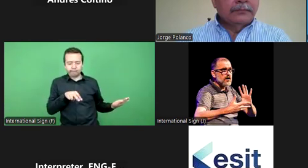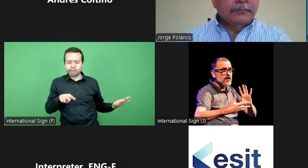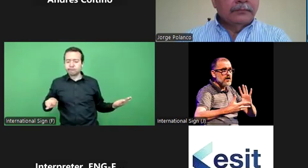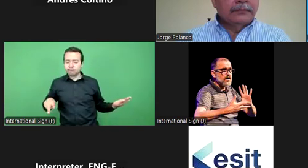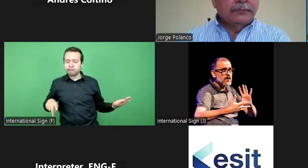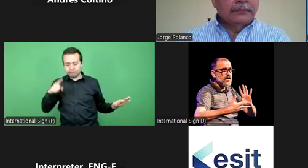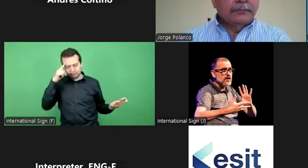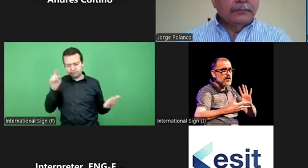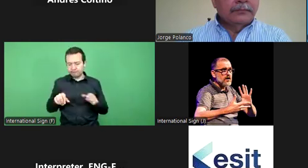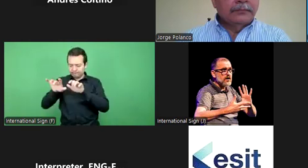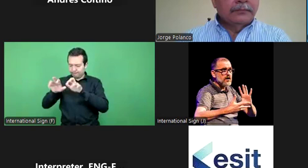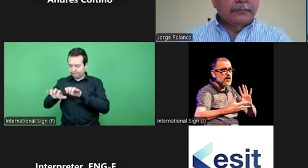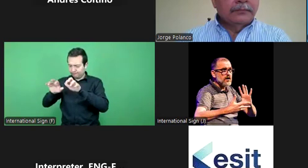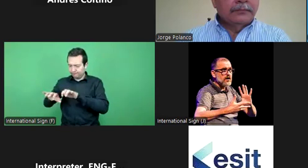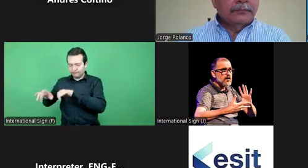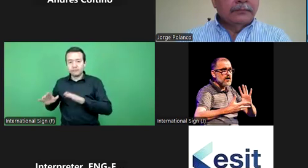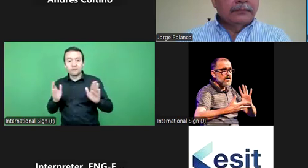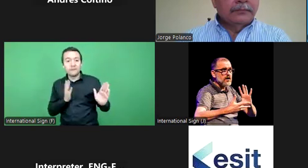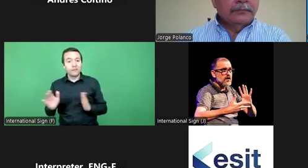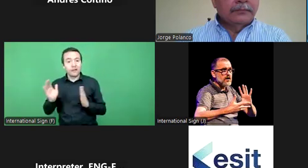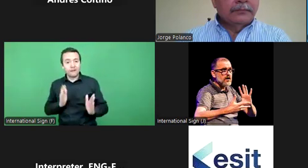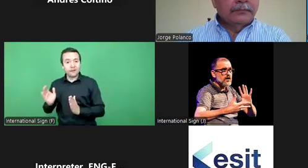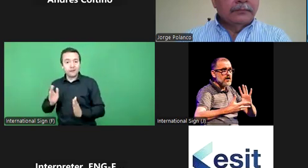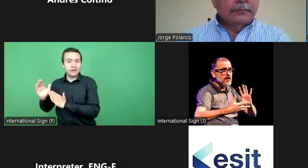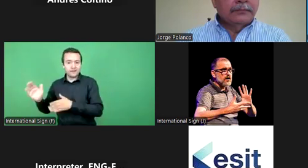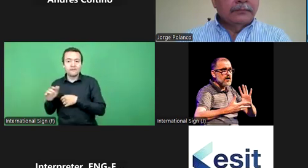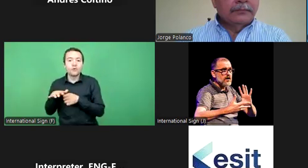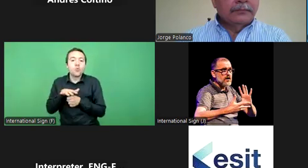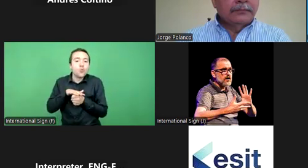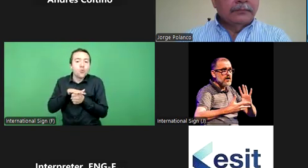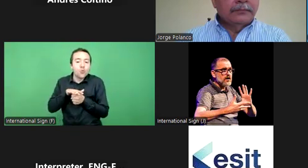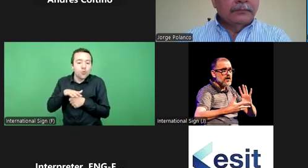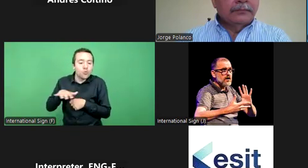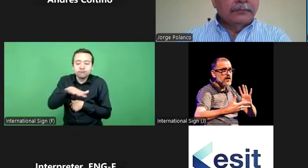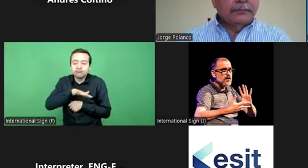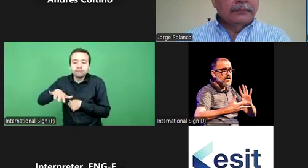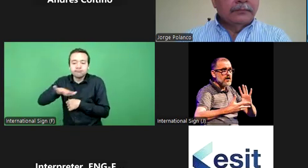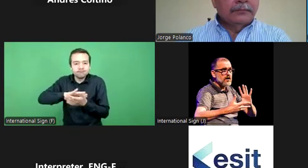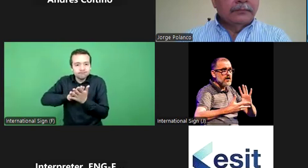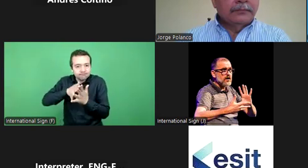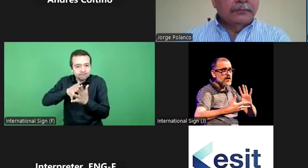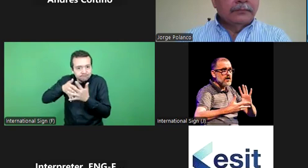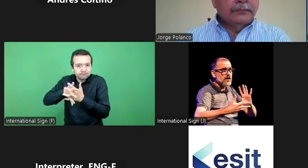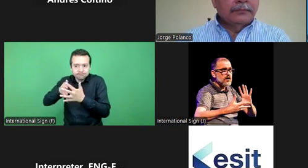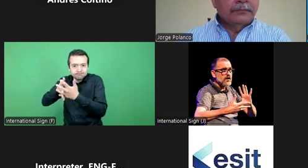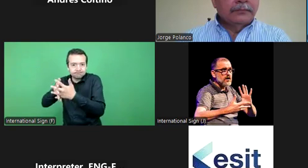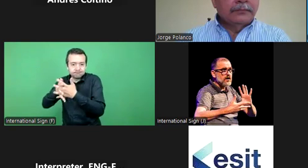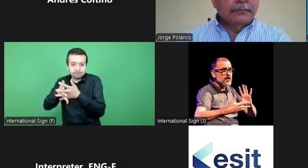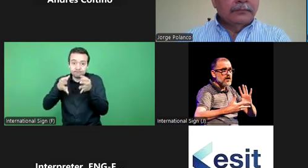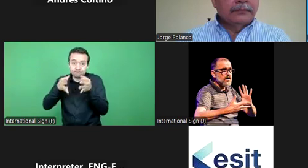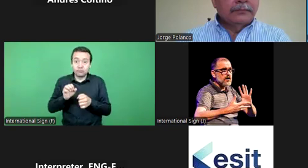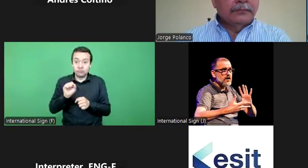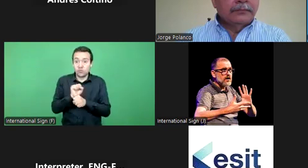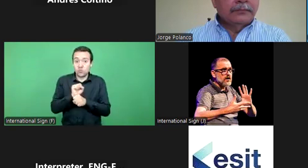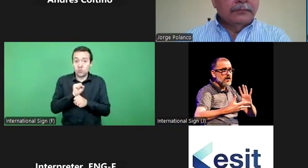may need to be adjusted to be effective in different contexts. So therefore, you adjust it to suit